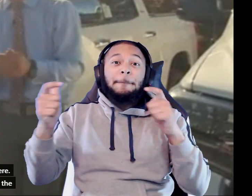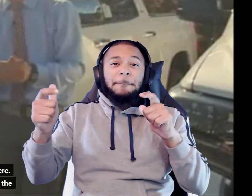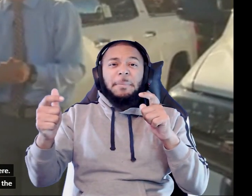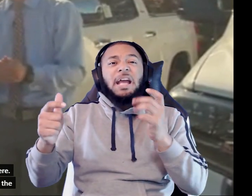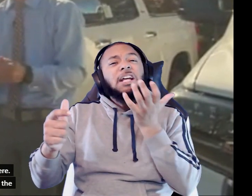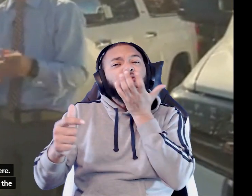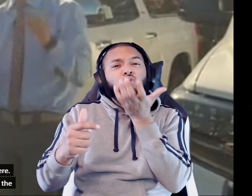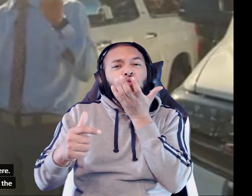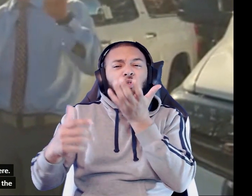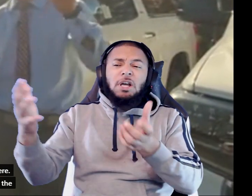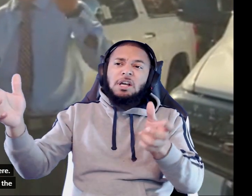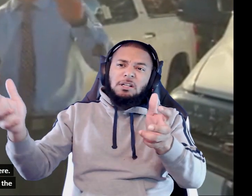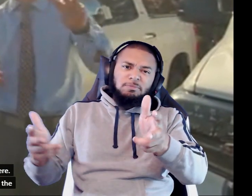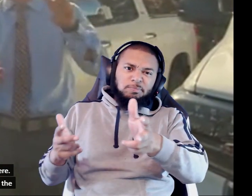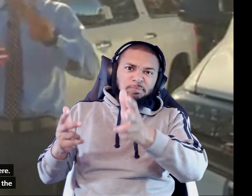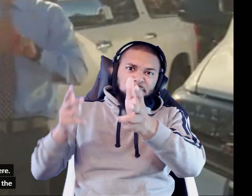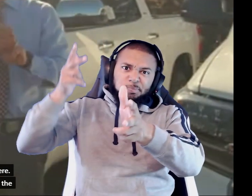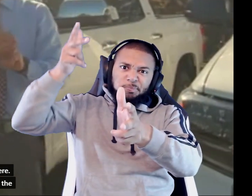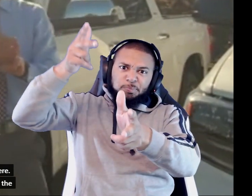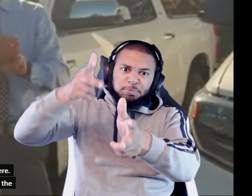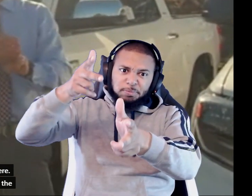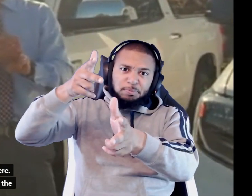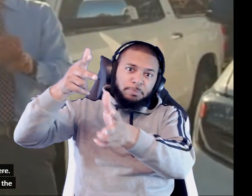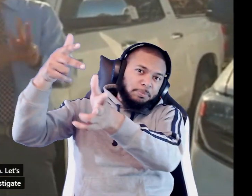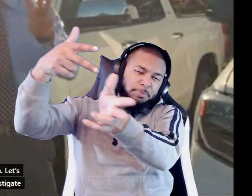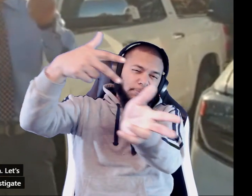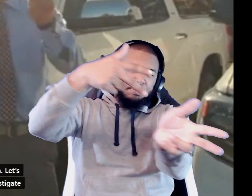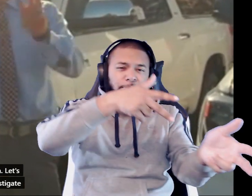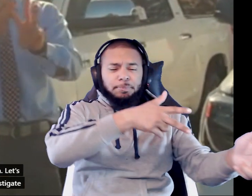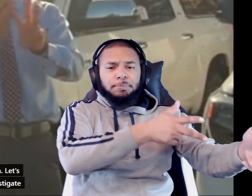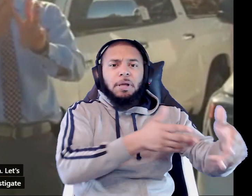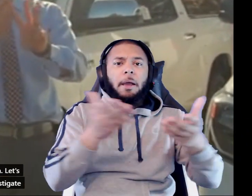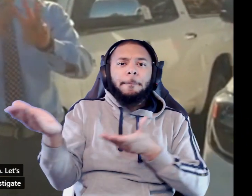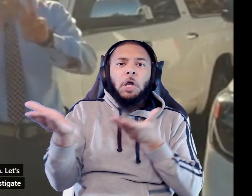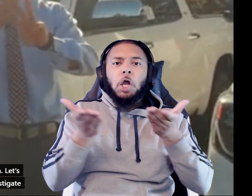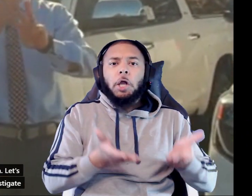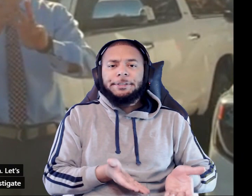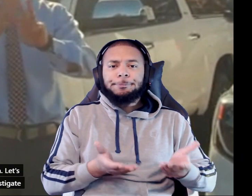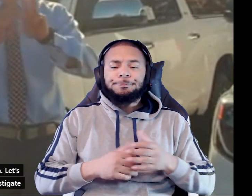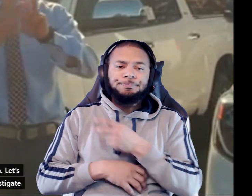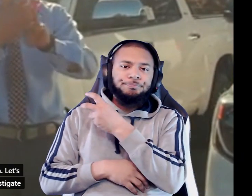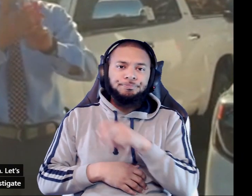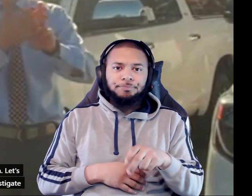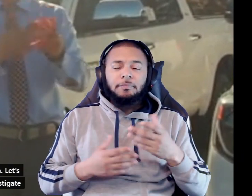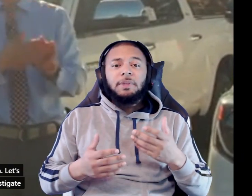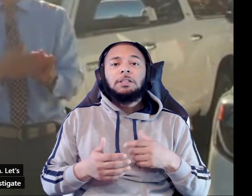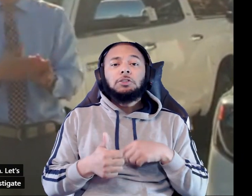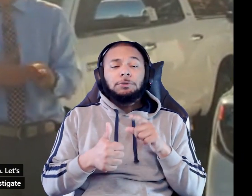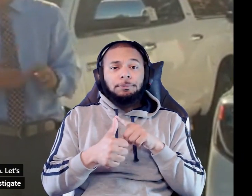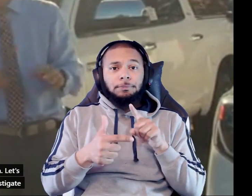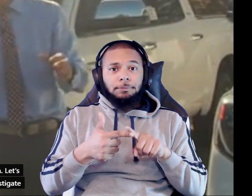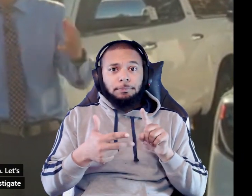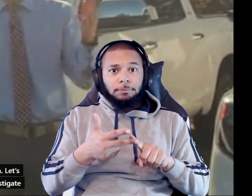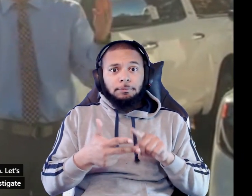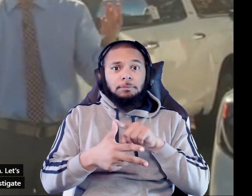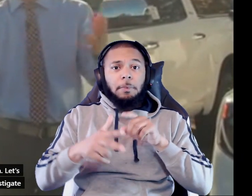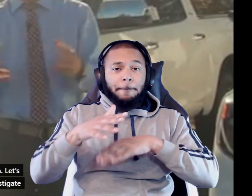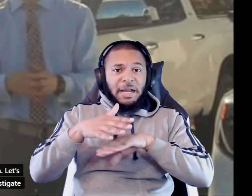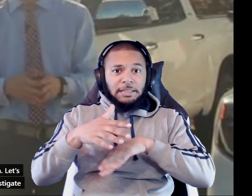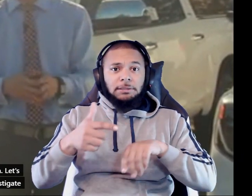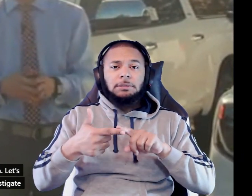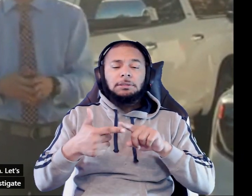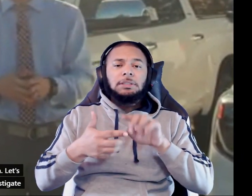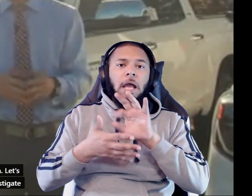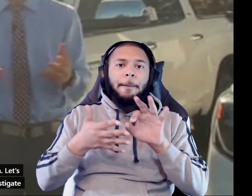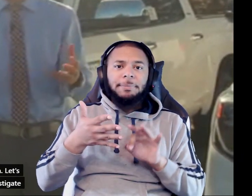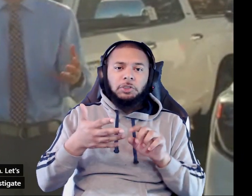brought all the way over here. So those are our three pieces of the price: base, options, and destination. Let's go